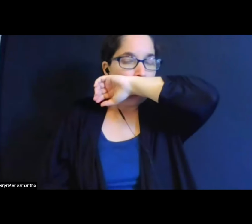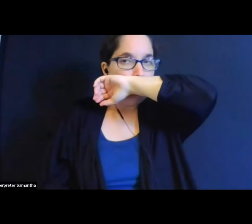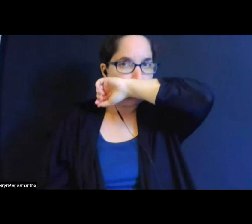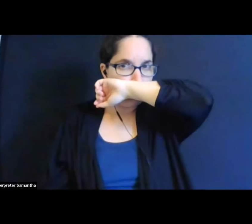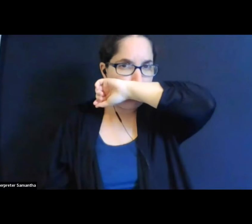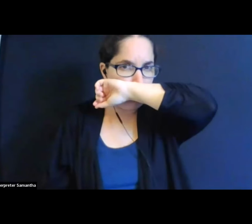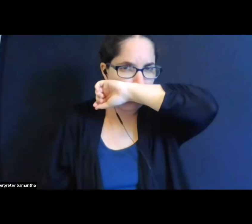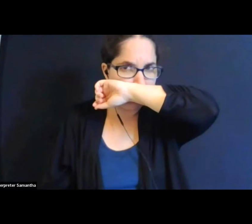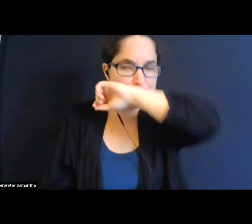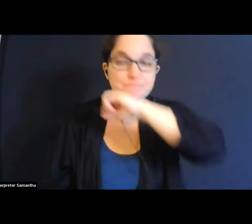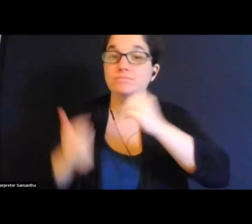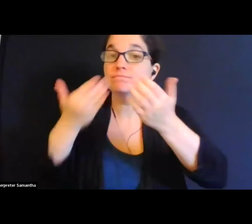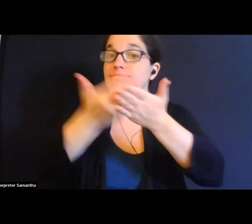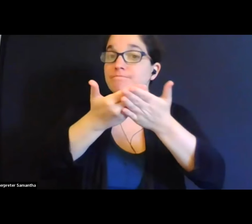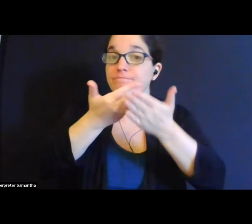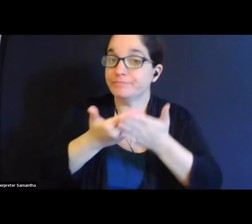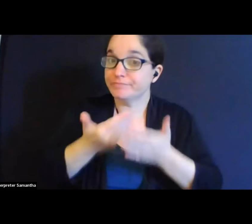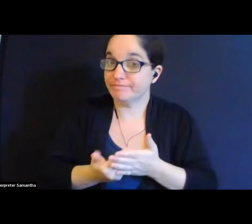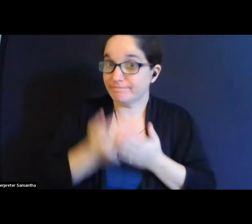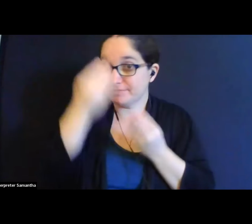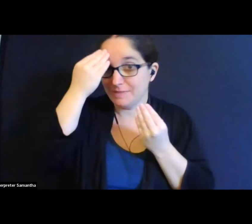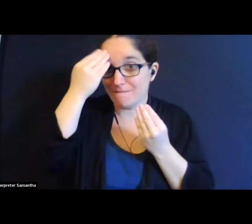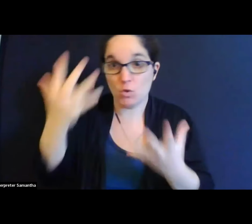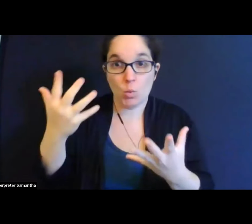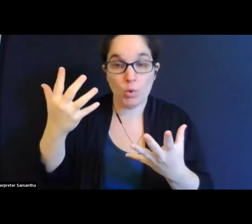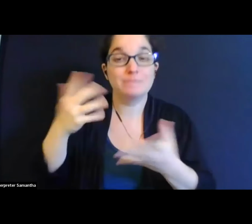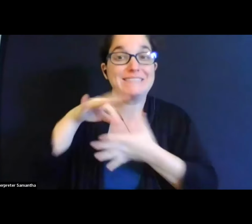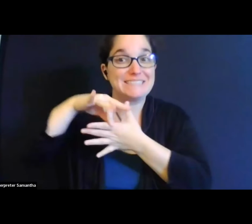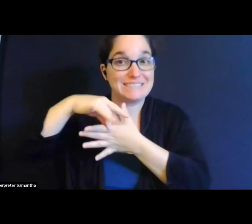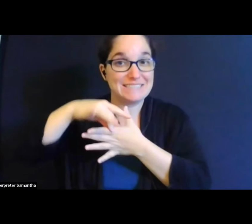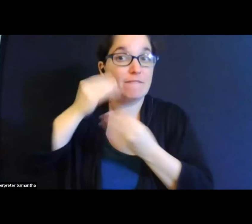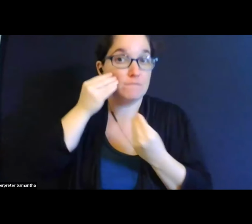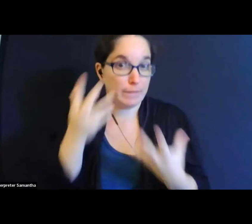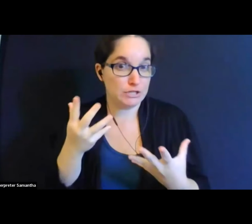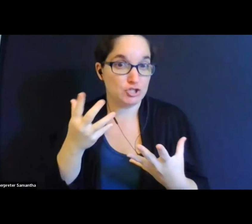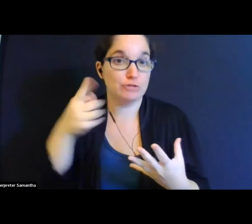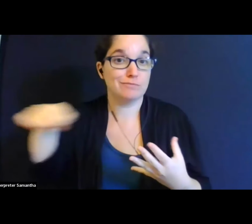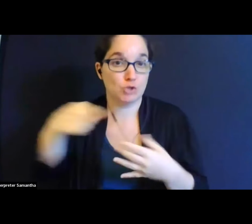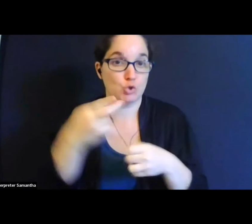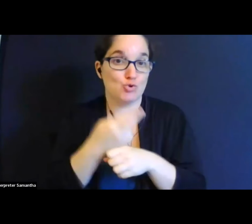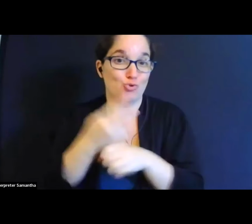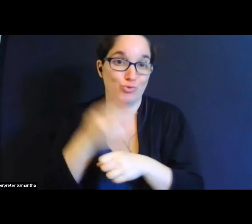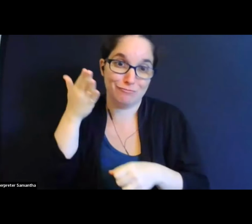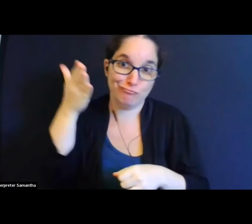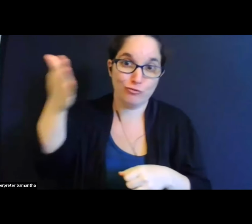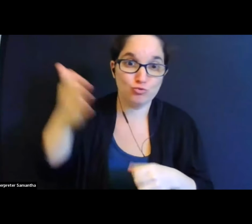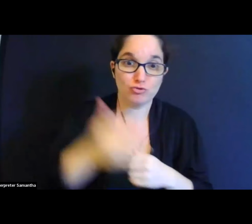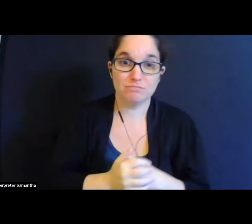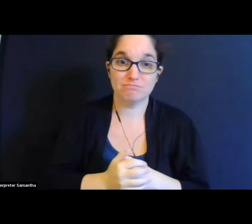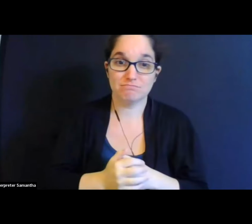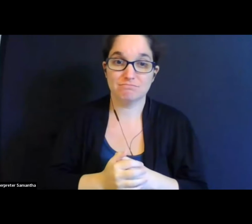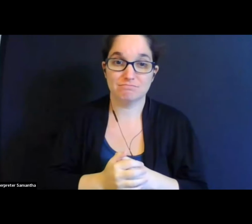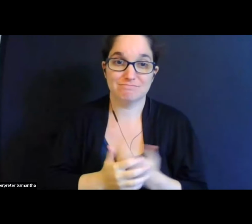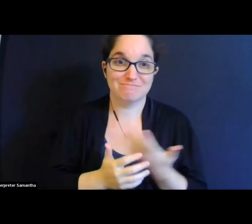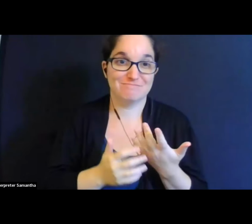evidence-informed content and something to use, going into, your